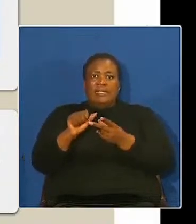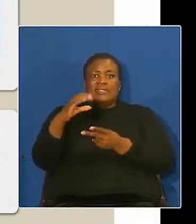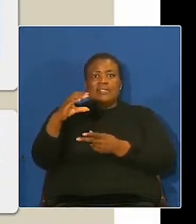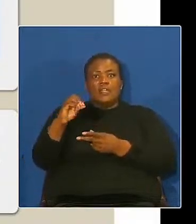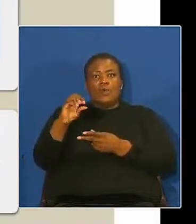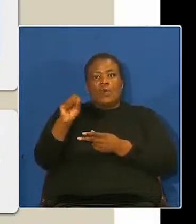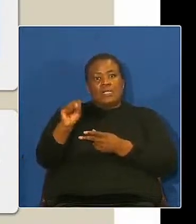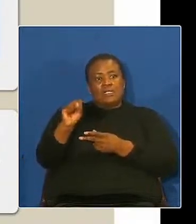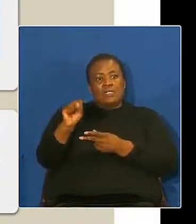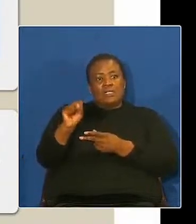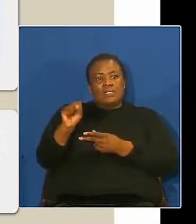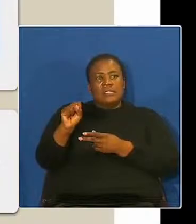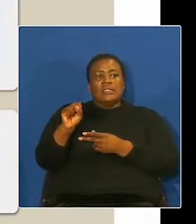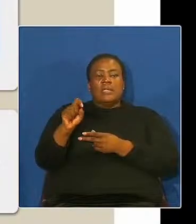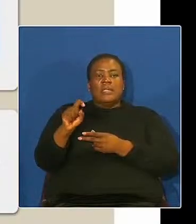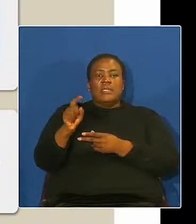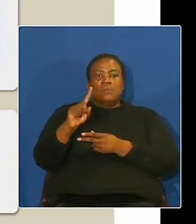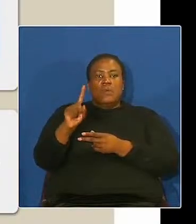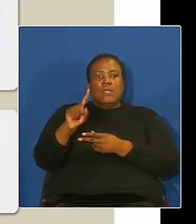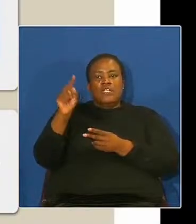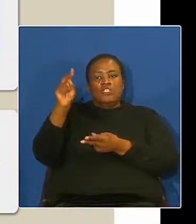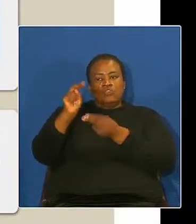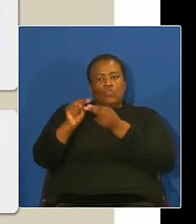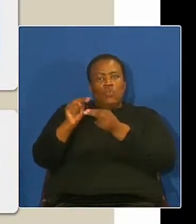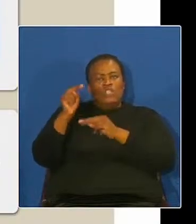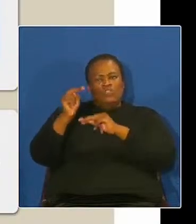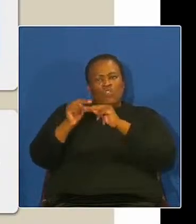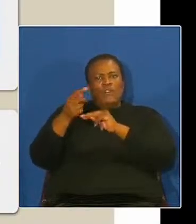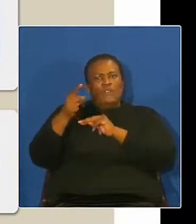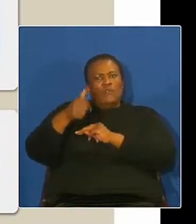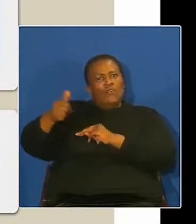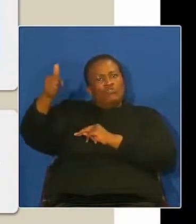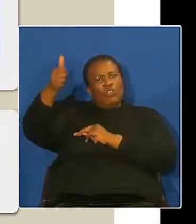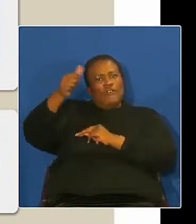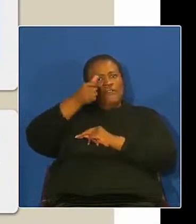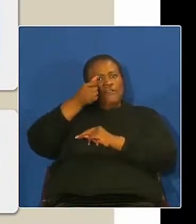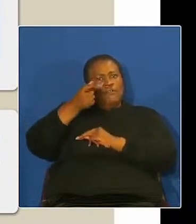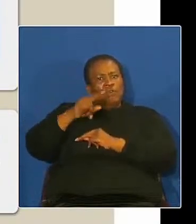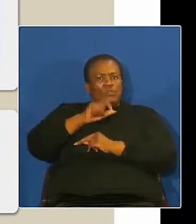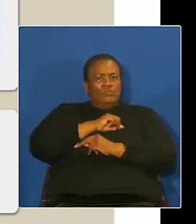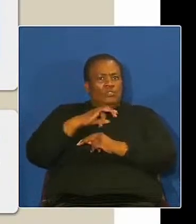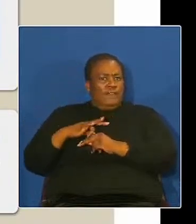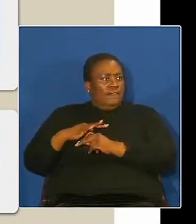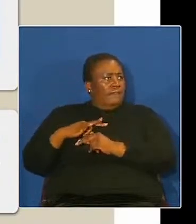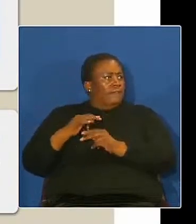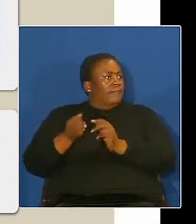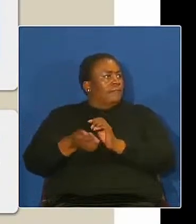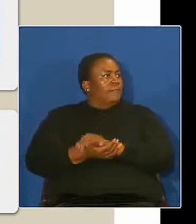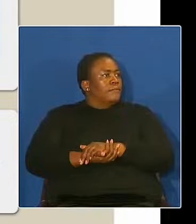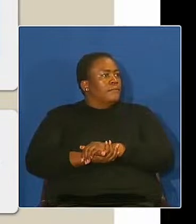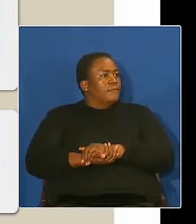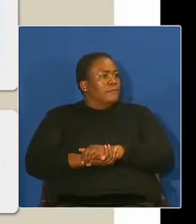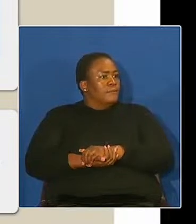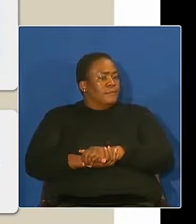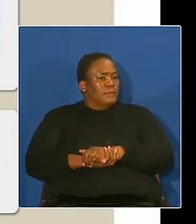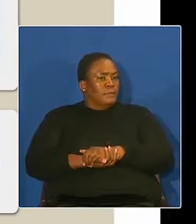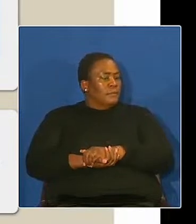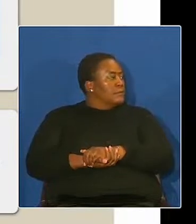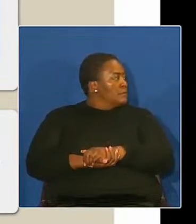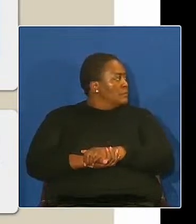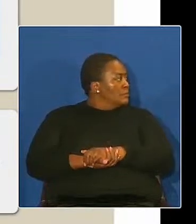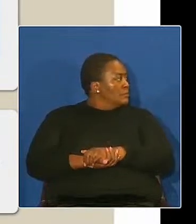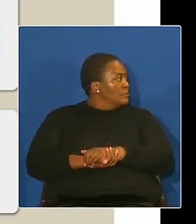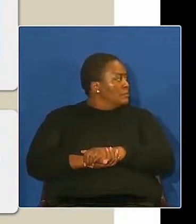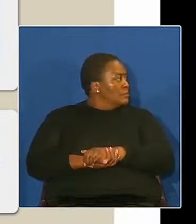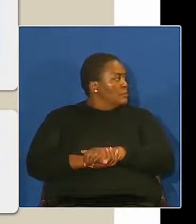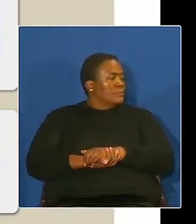is a short weight of Chief of Staff. And then the two generals referred to there, would